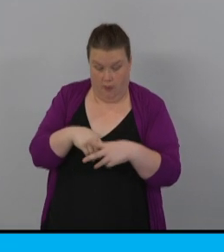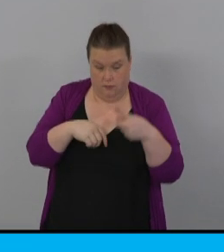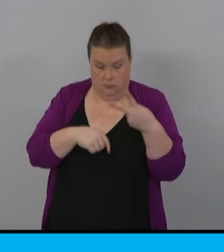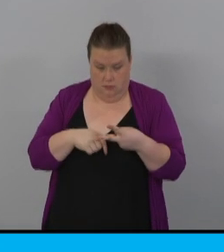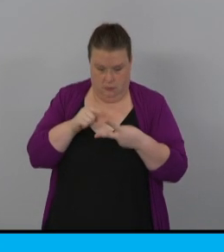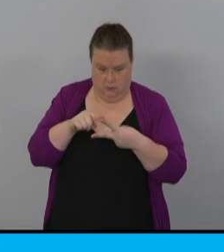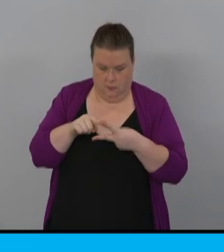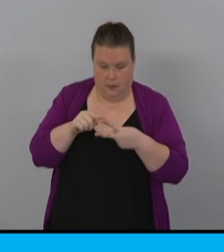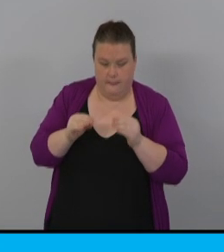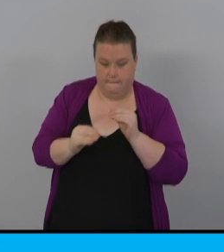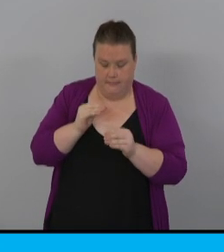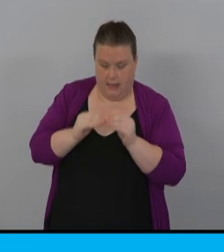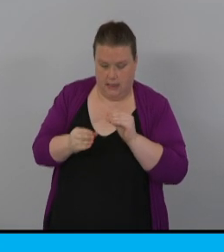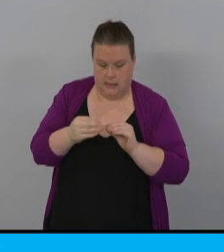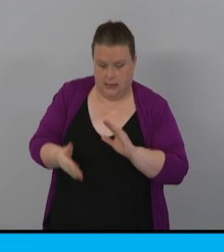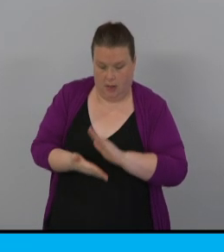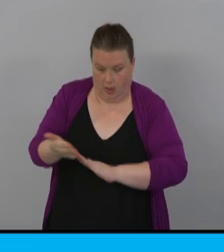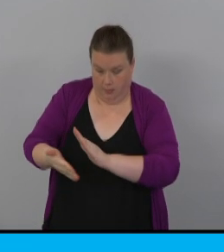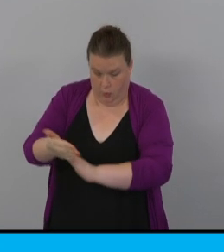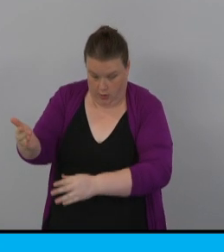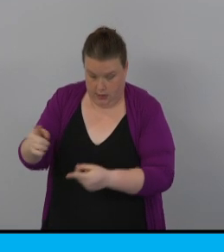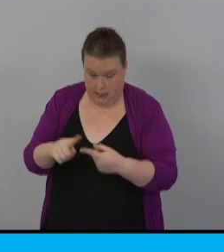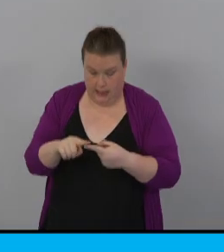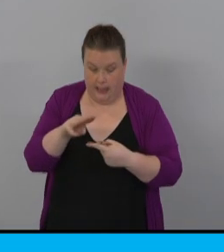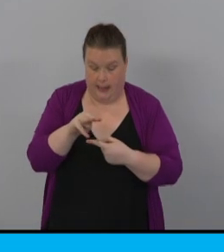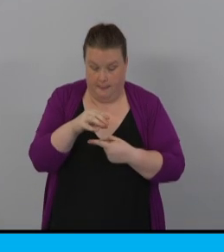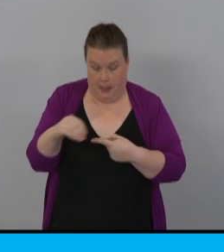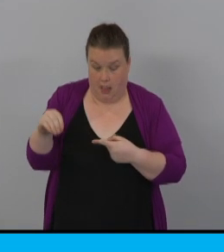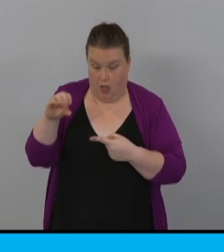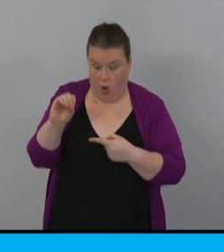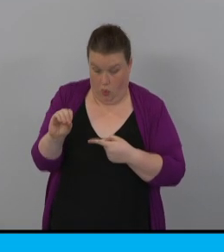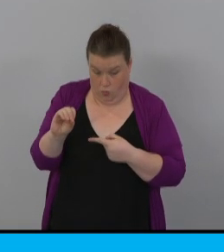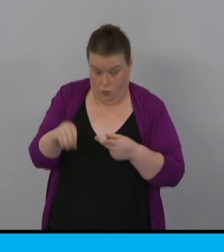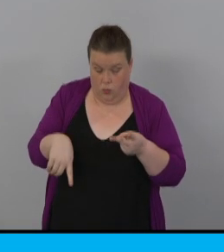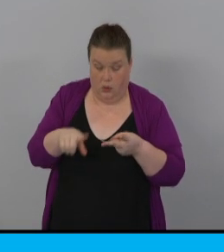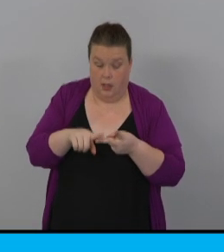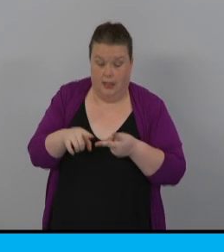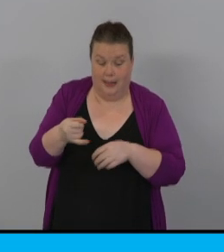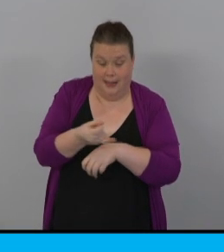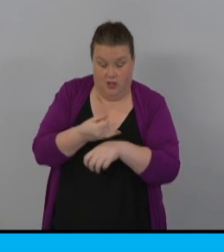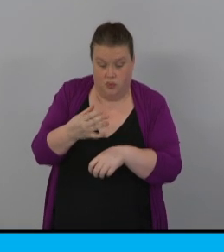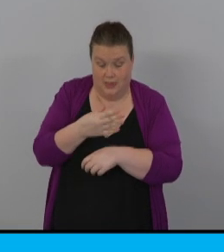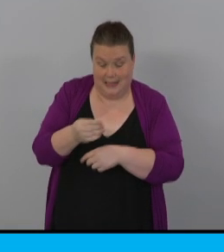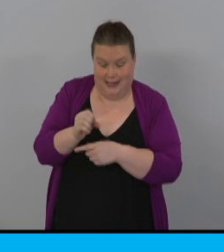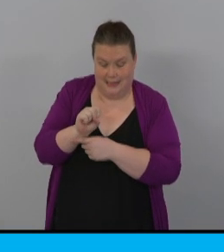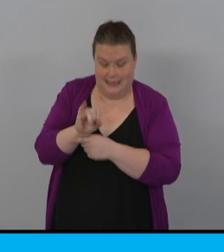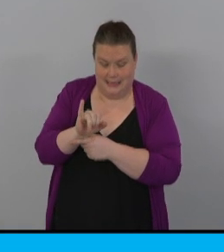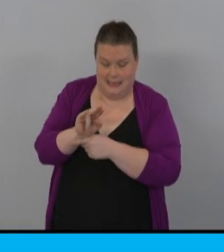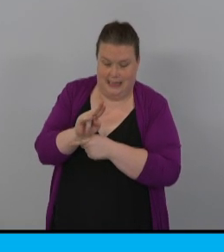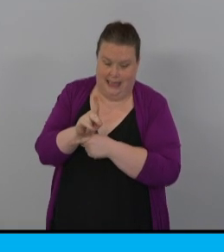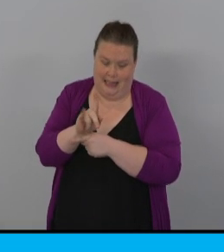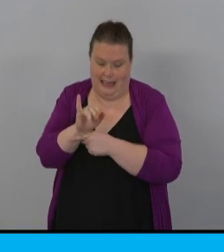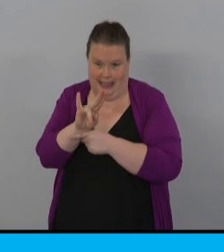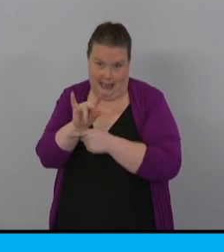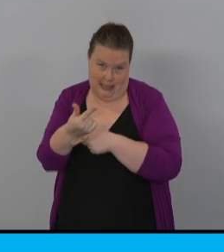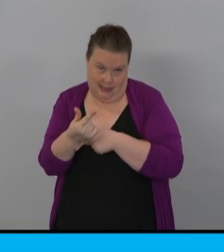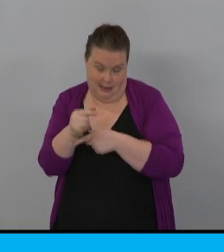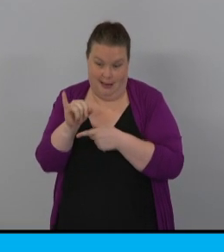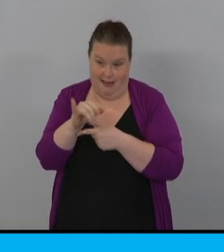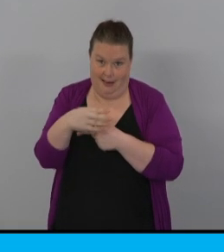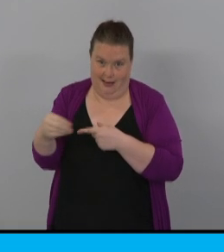debt. The M&O rate is compressed since it has been compressed. It started being